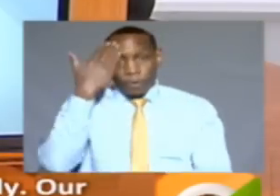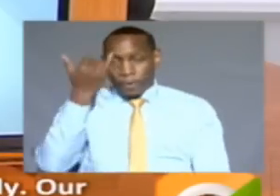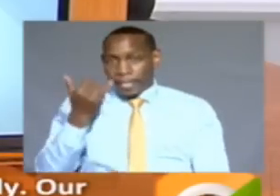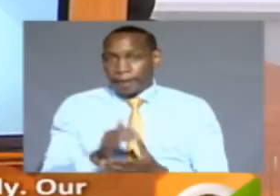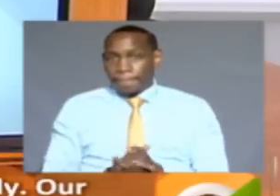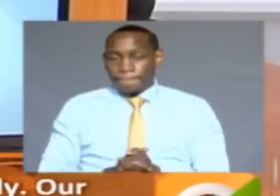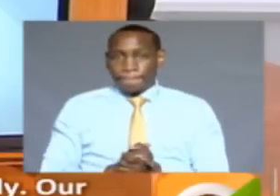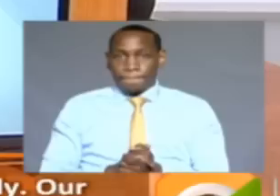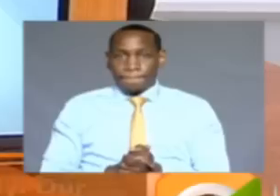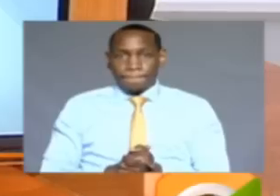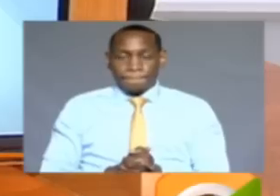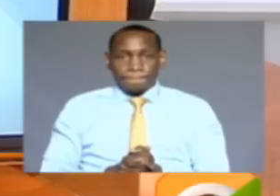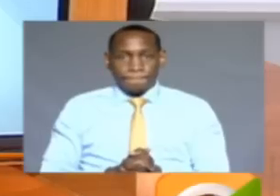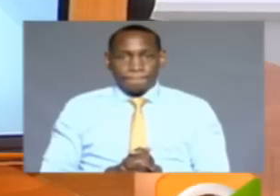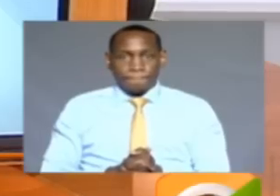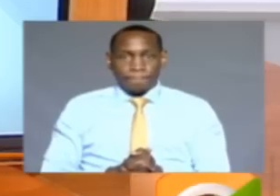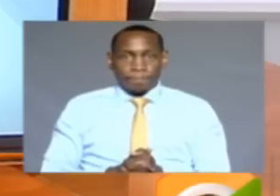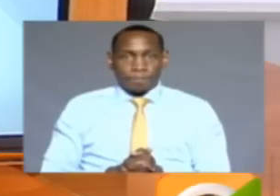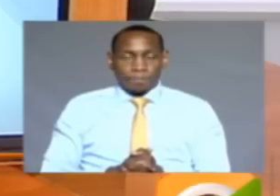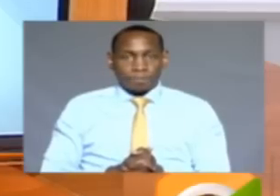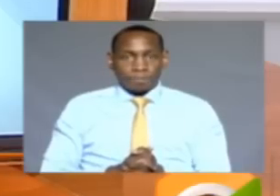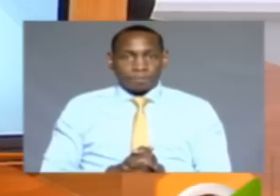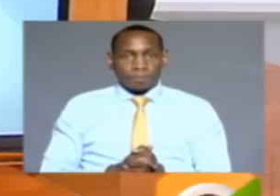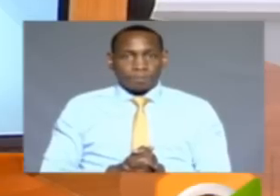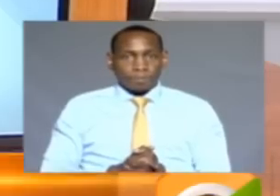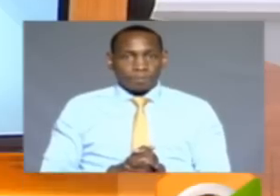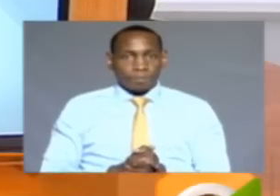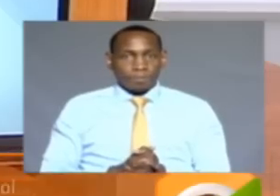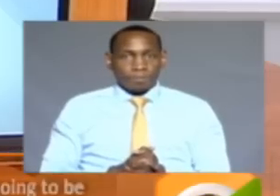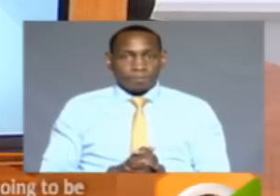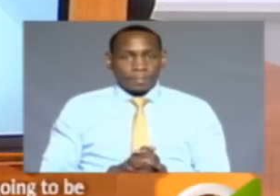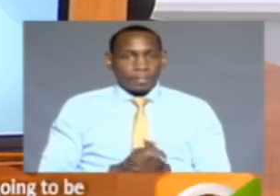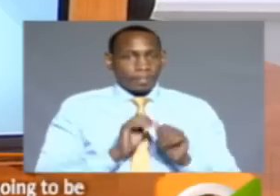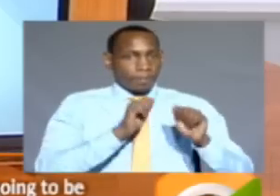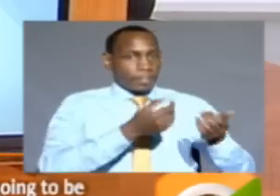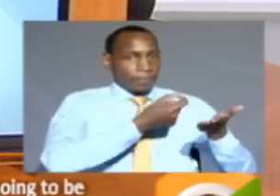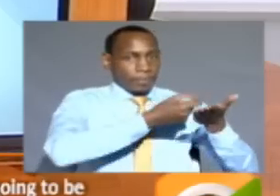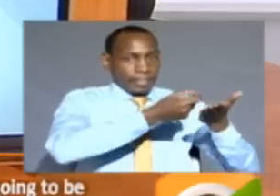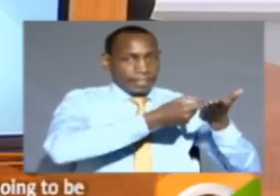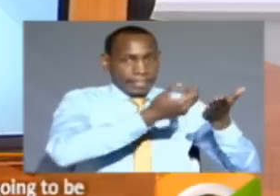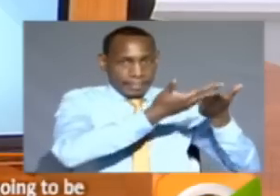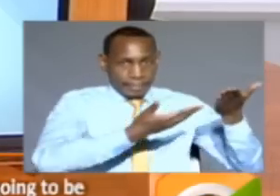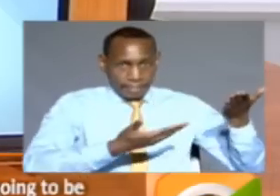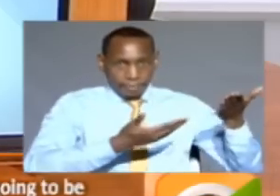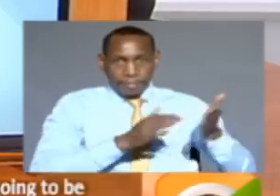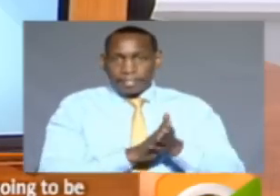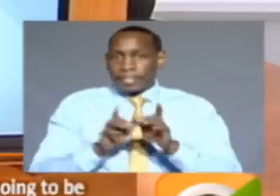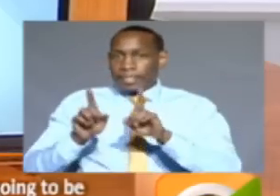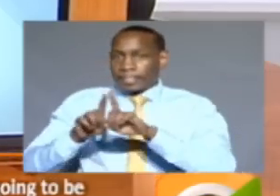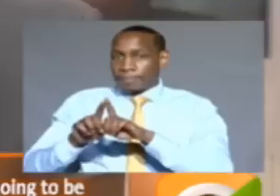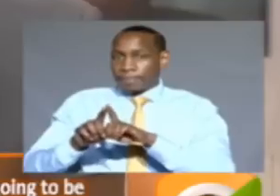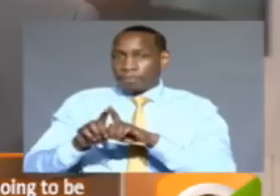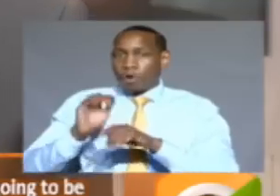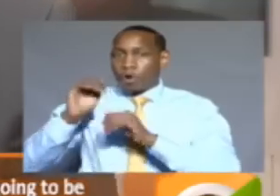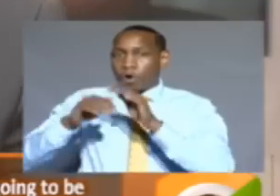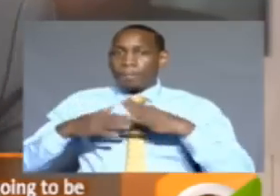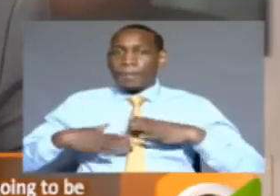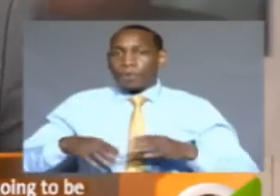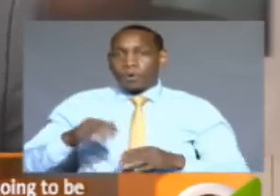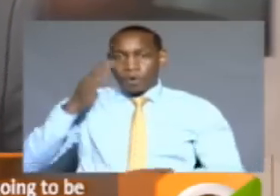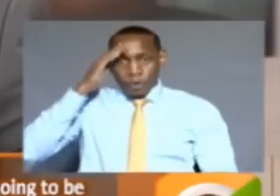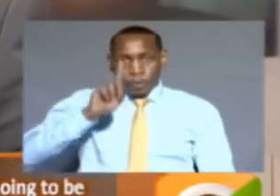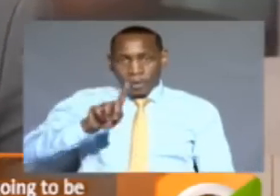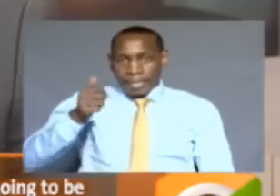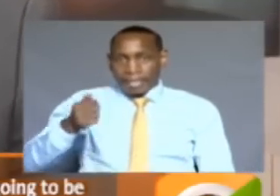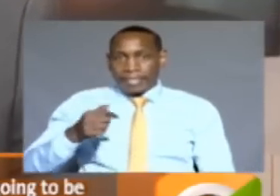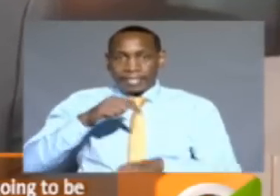people were beginning to say? Hey, like, can this gentleman record a statement? Precisely. And these guys know each other. You know, when the